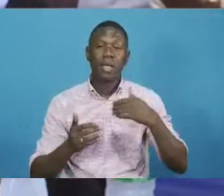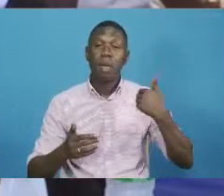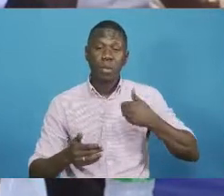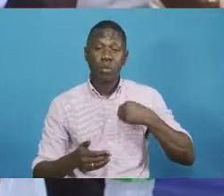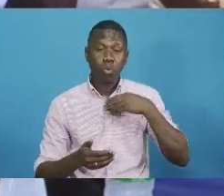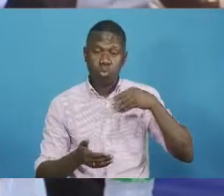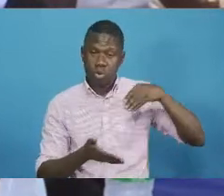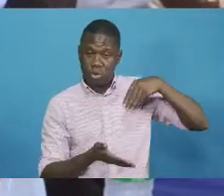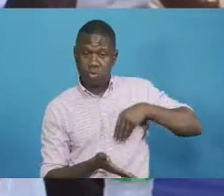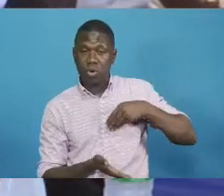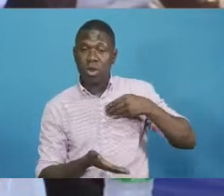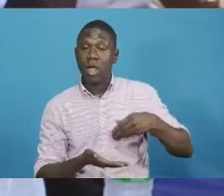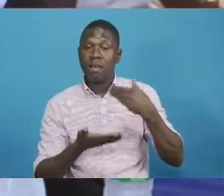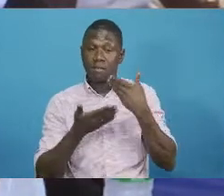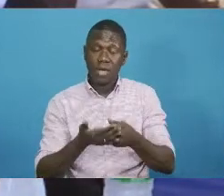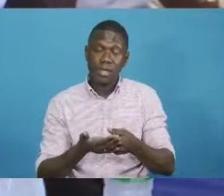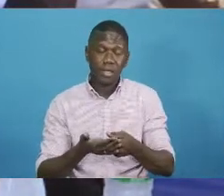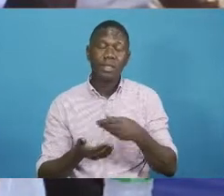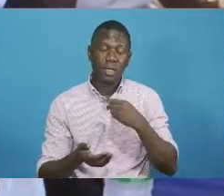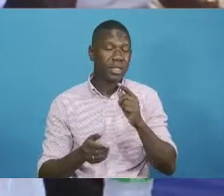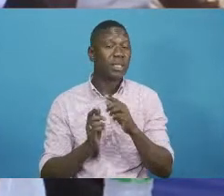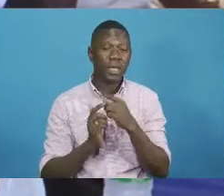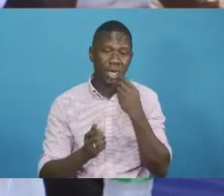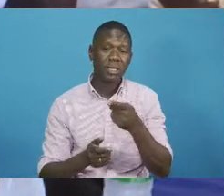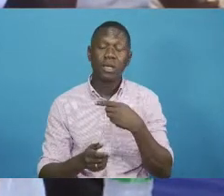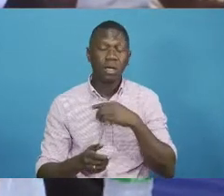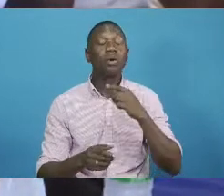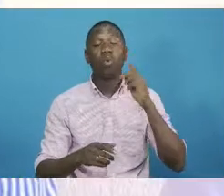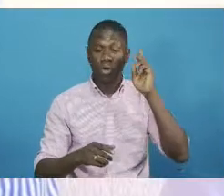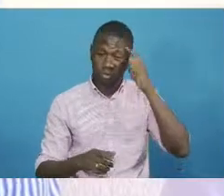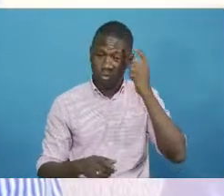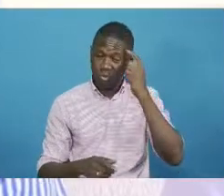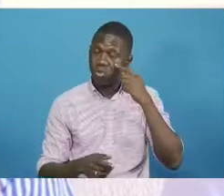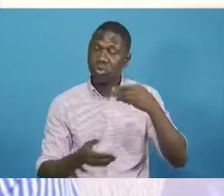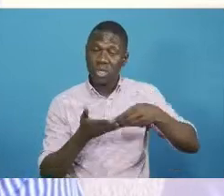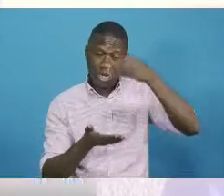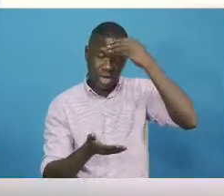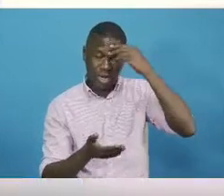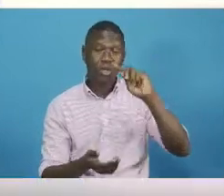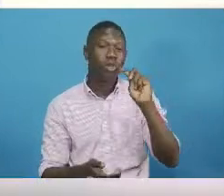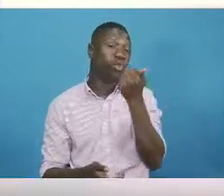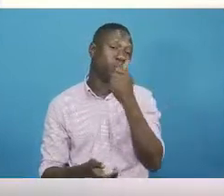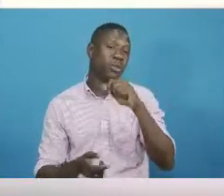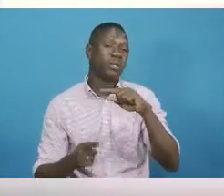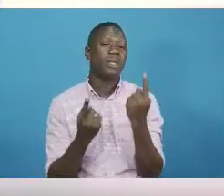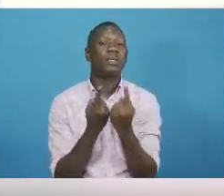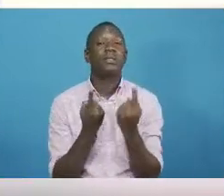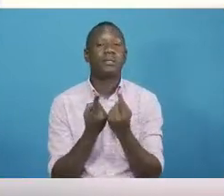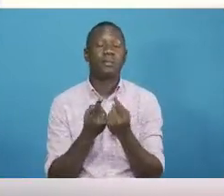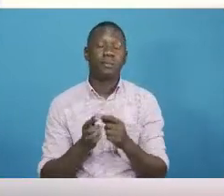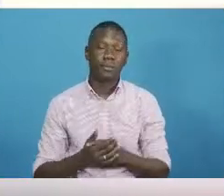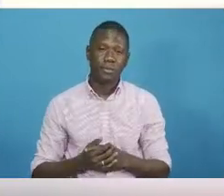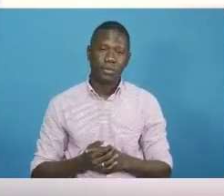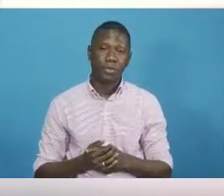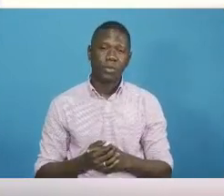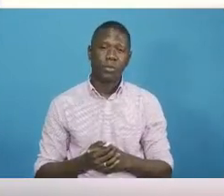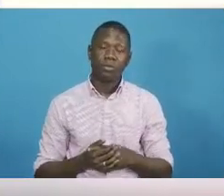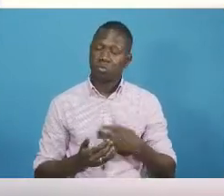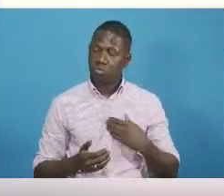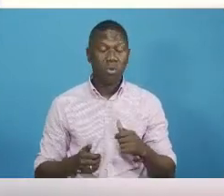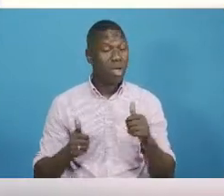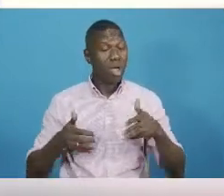as football is an everyday trade where one needs to always learn new things. We are blessed that the senior national